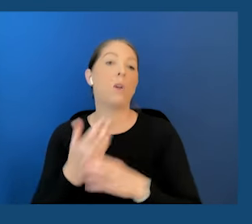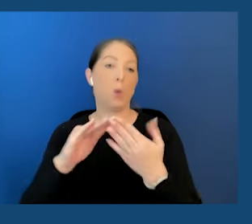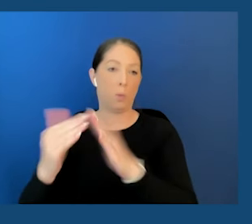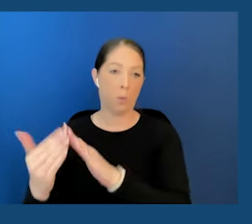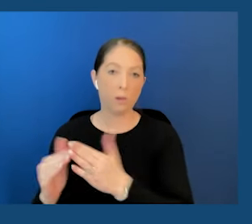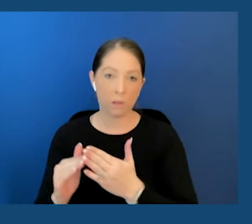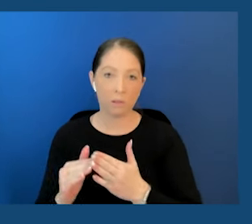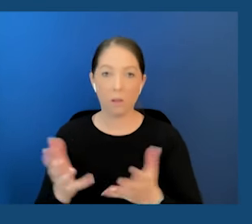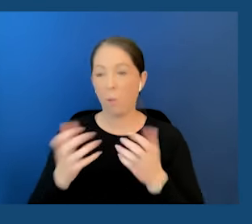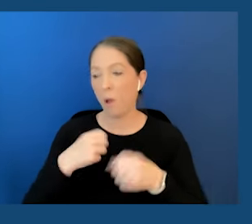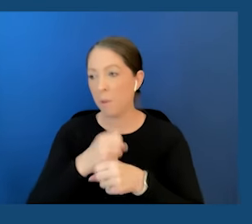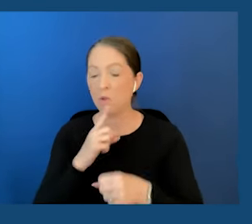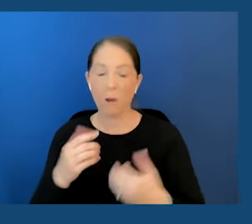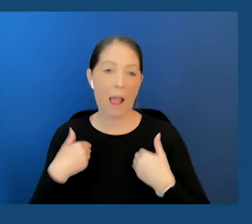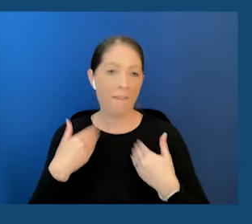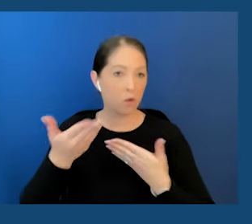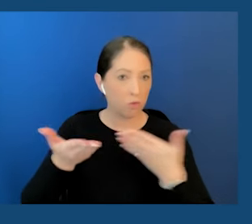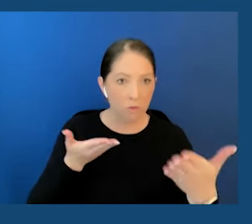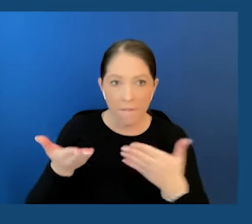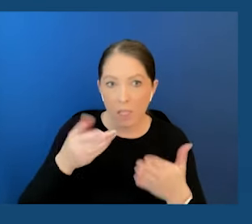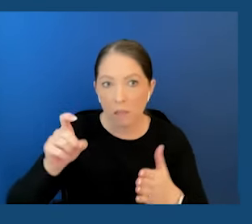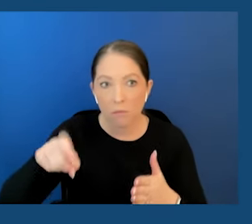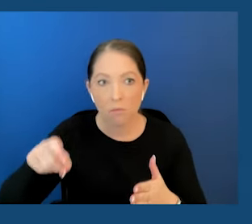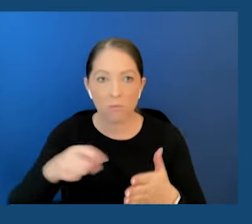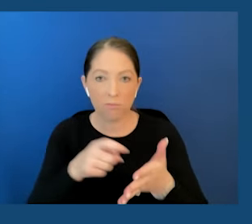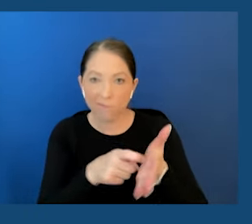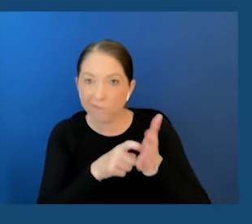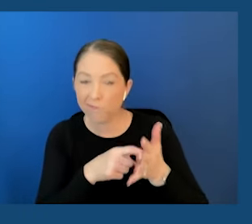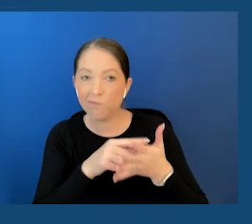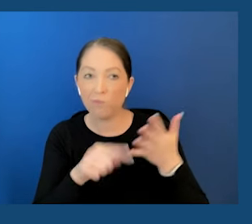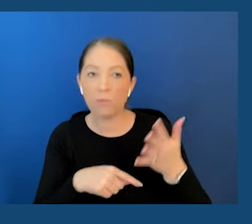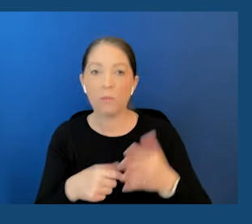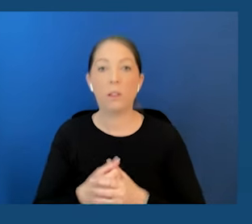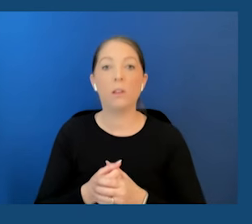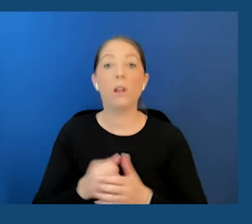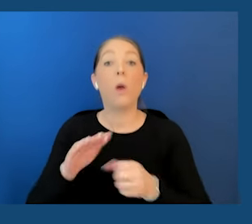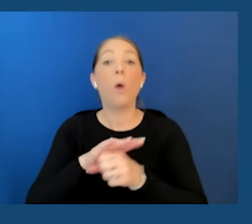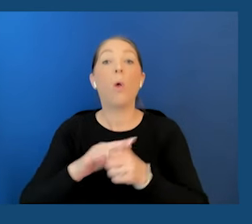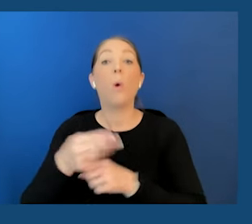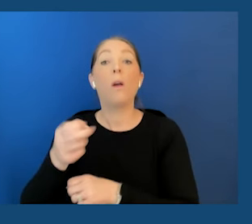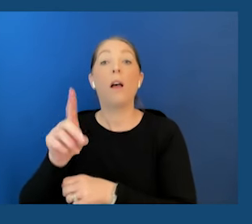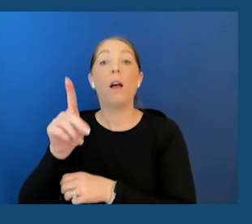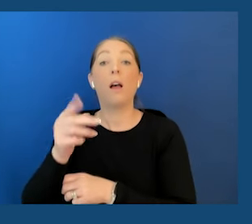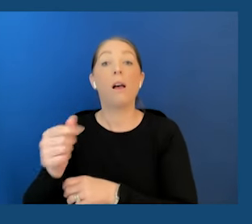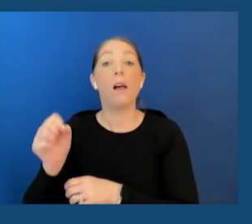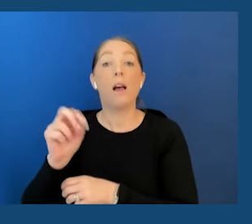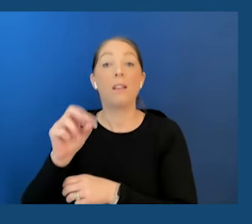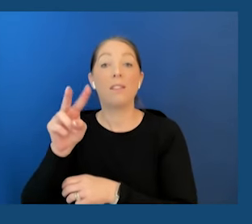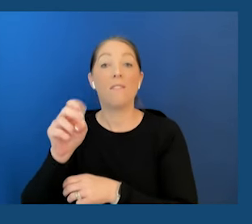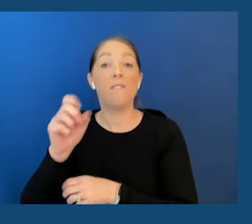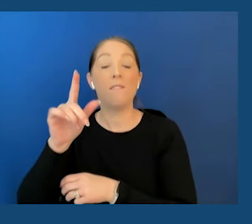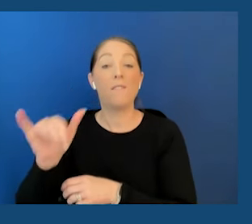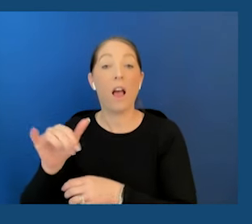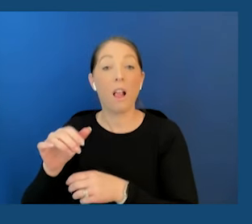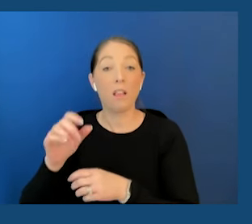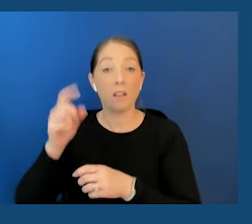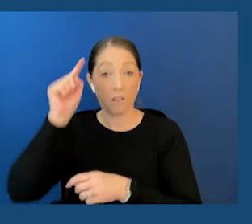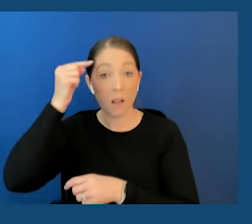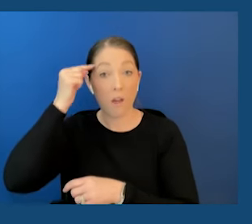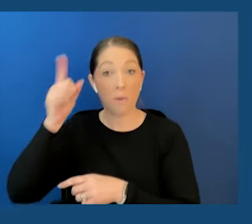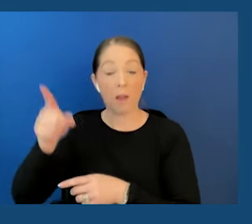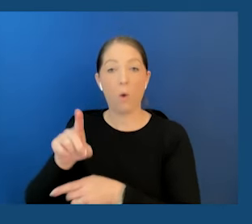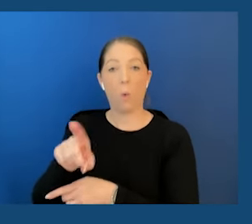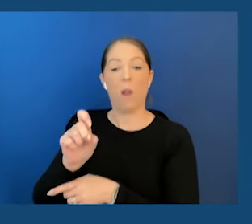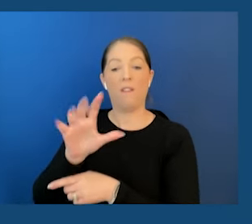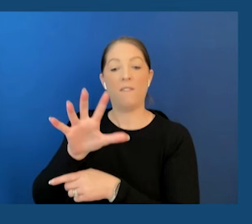have the services they need. Also giving local Hudson Valley governments $159 million to deliver services and AIM